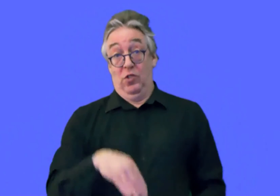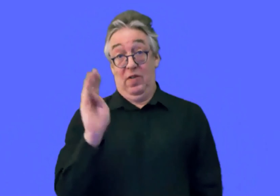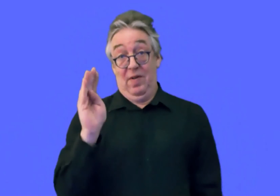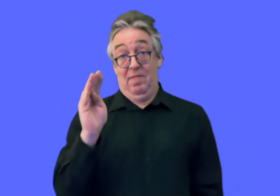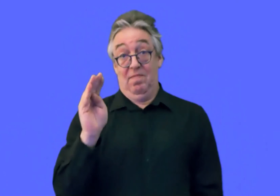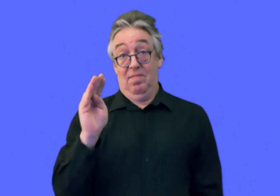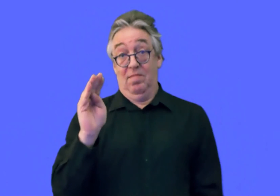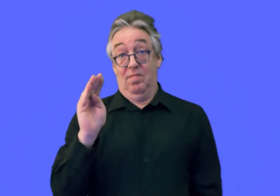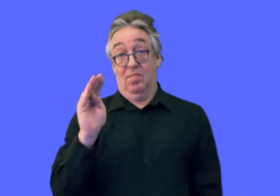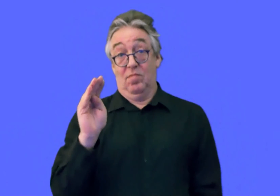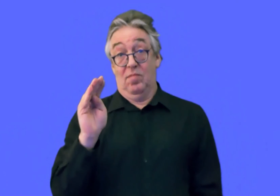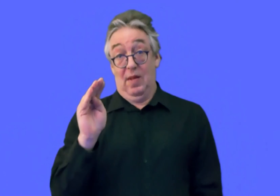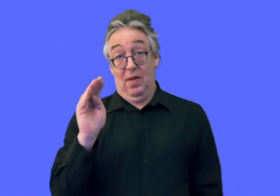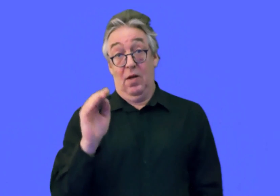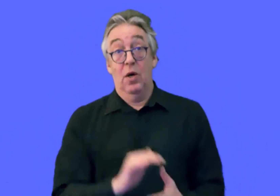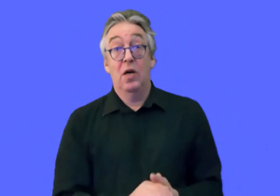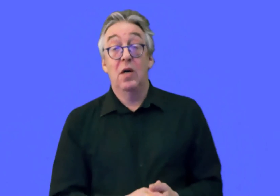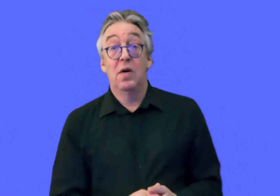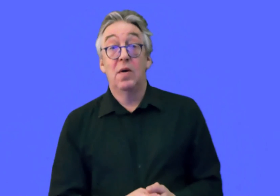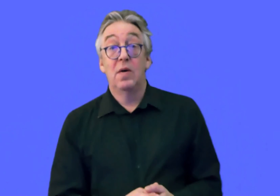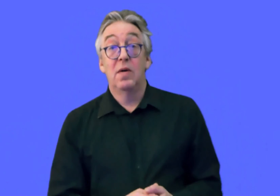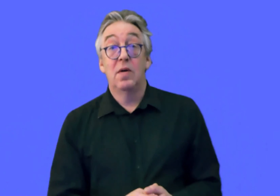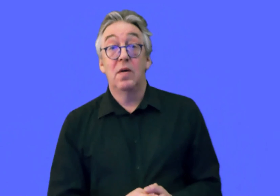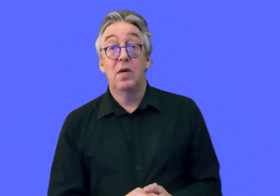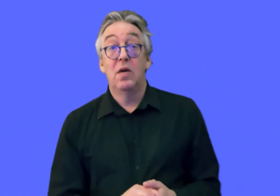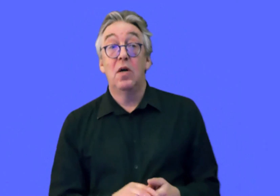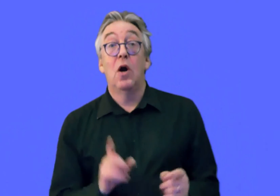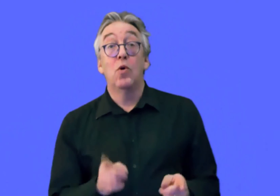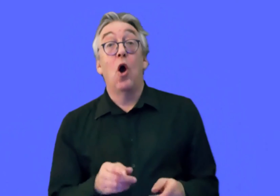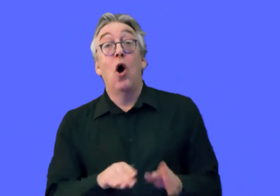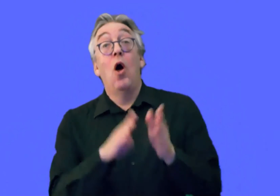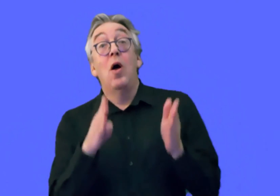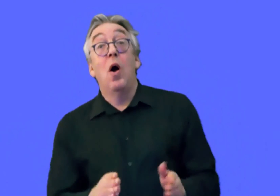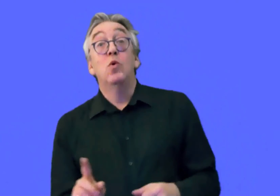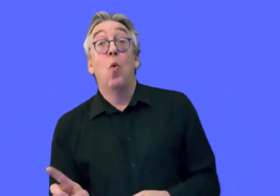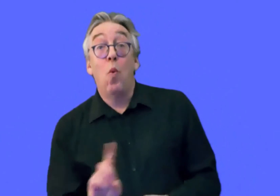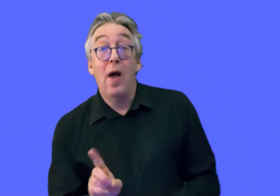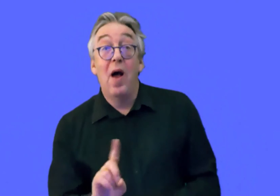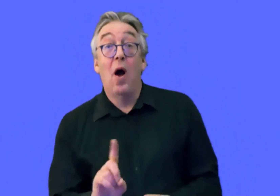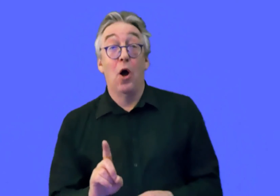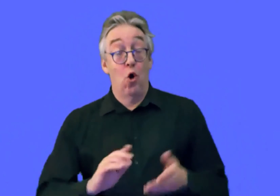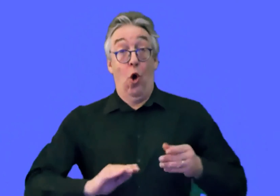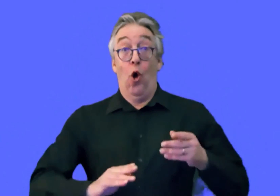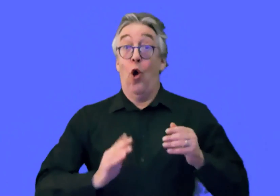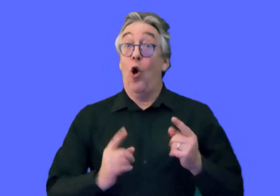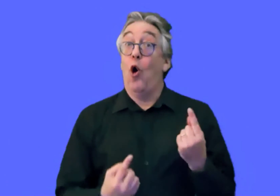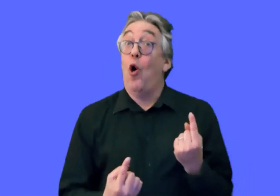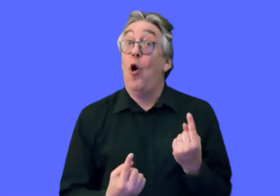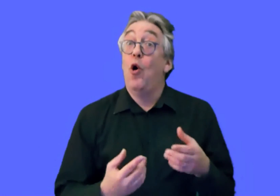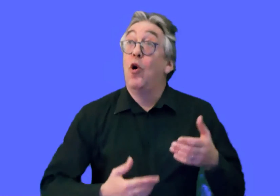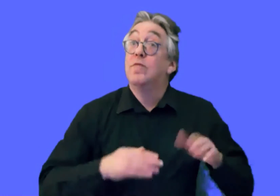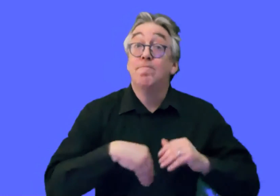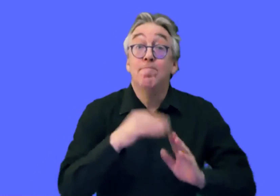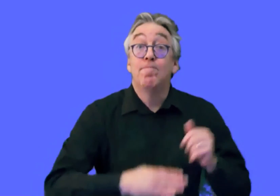and above, by disability status, sex, area of residence, in which case we are talking of urban and rural. Then it was